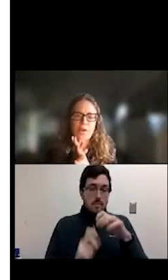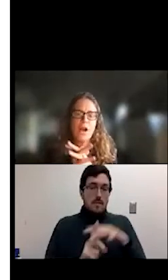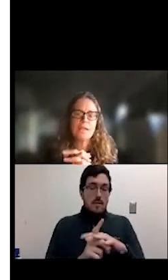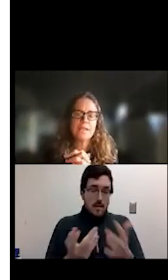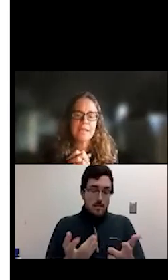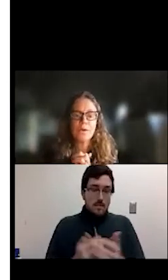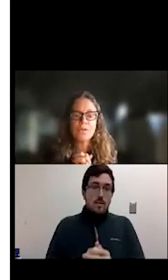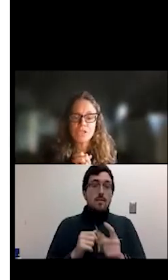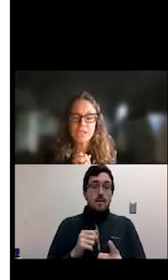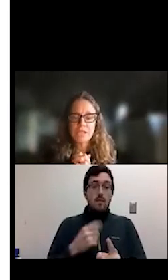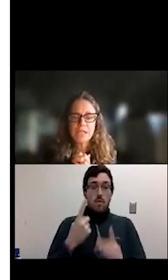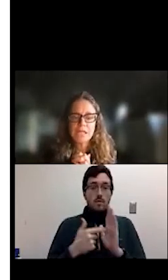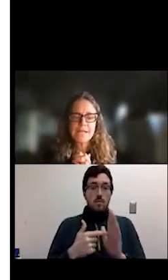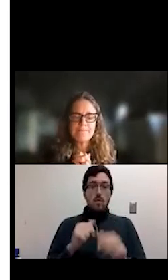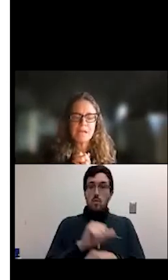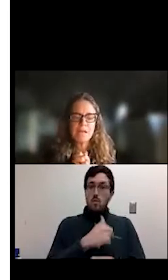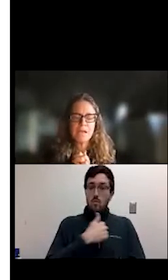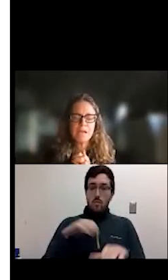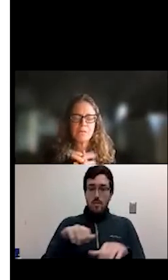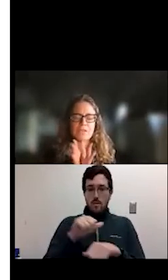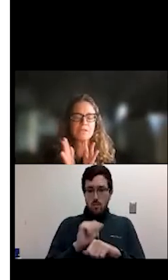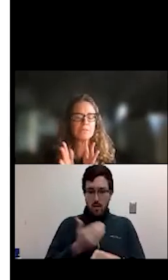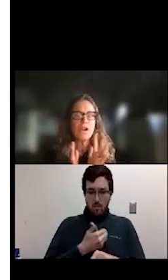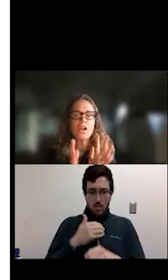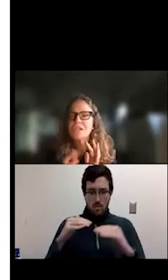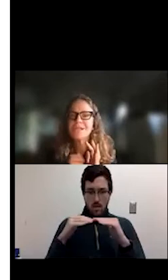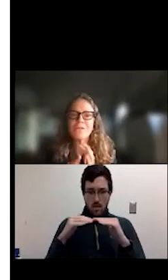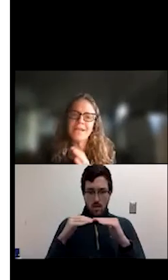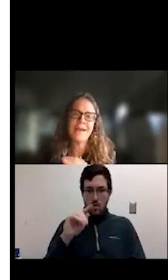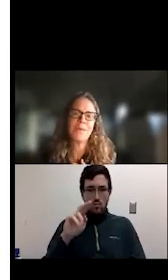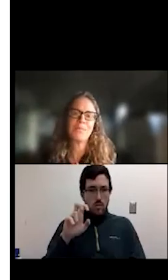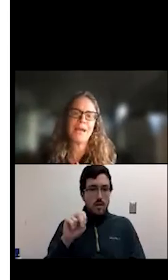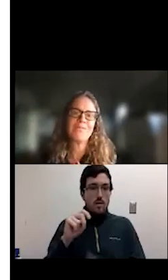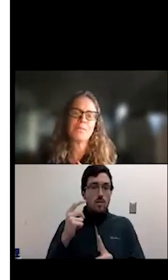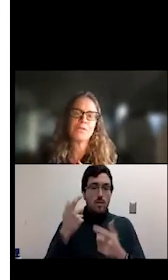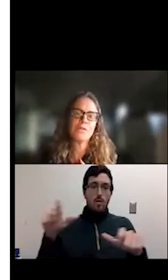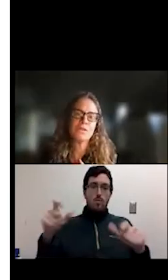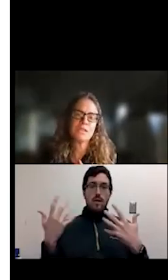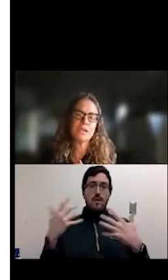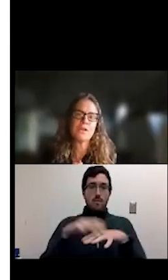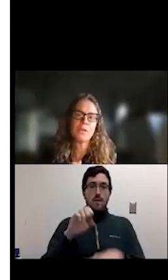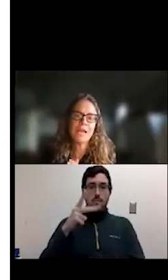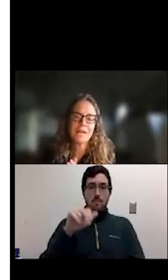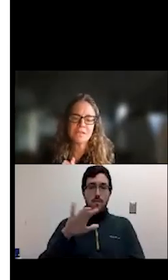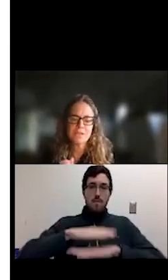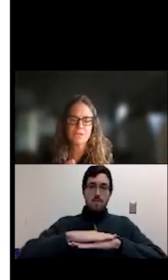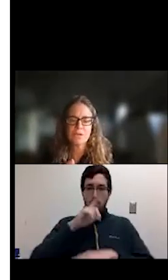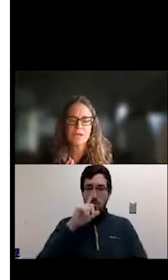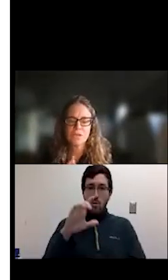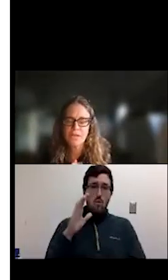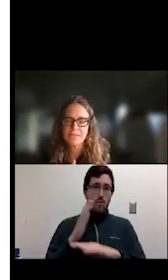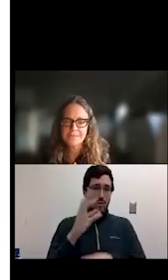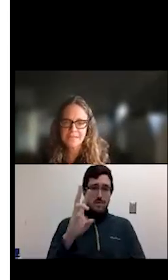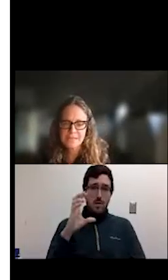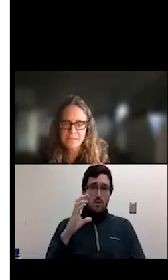that we did with our colleagues at Ocean, which is a large integrated Epic platform for over 600 community health